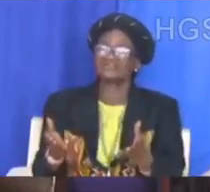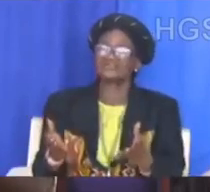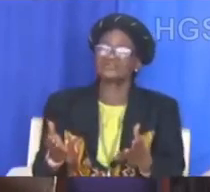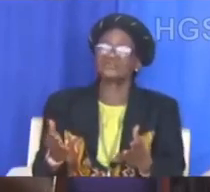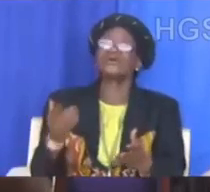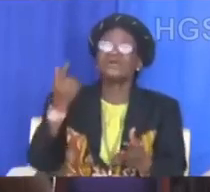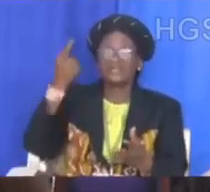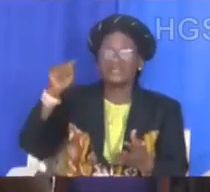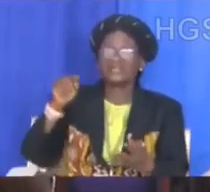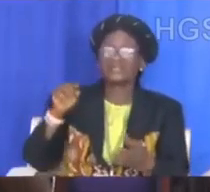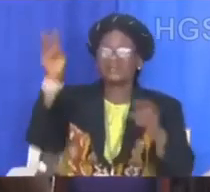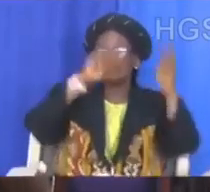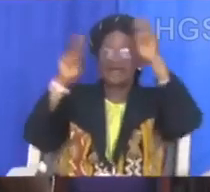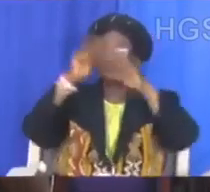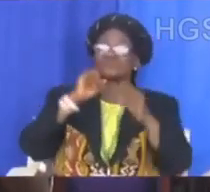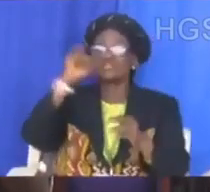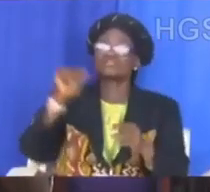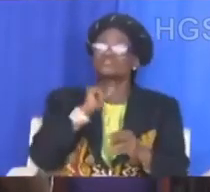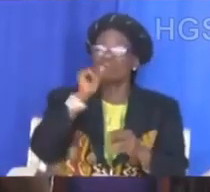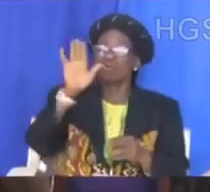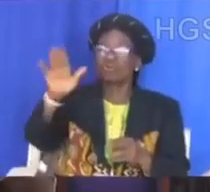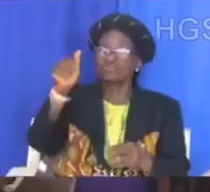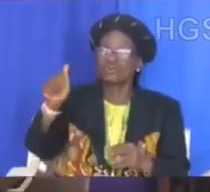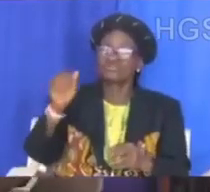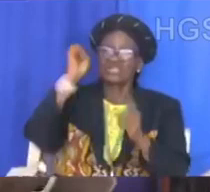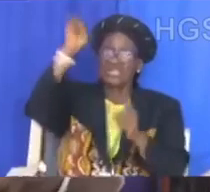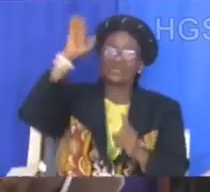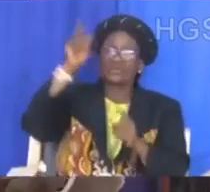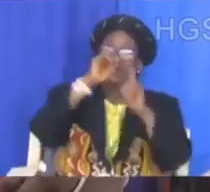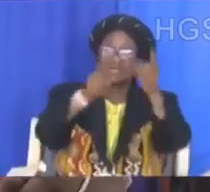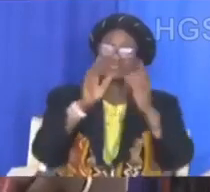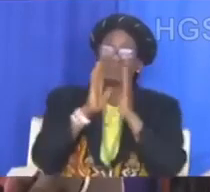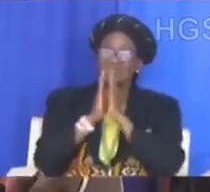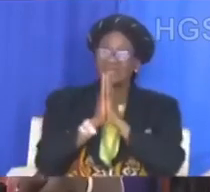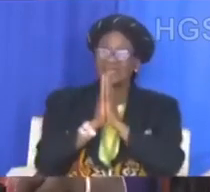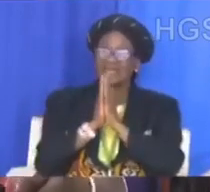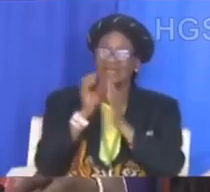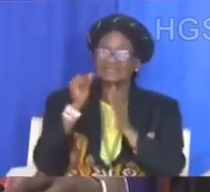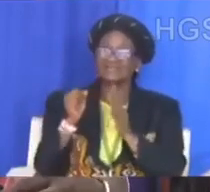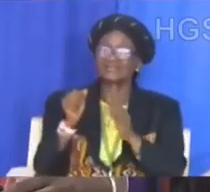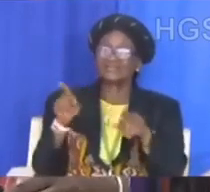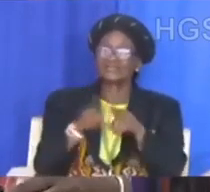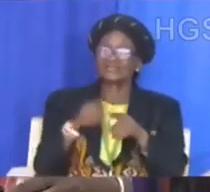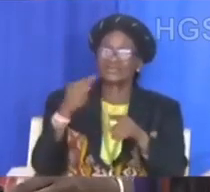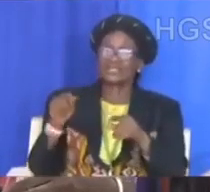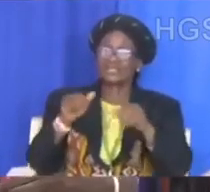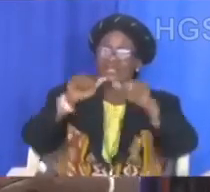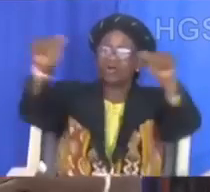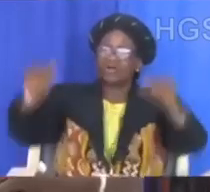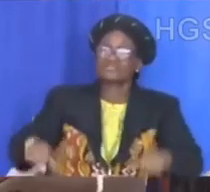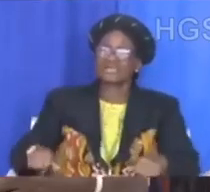yours. He will answer prayers. So, the altar is open. You